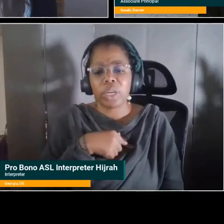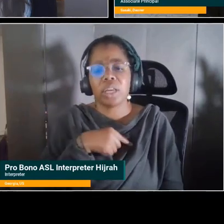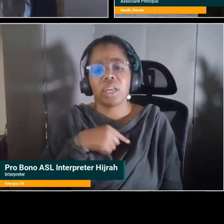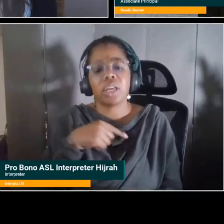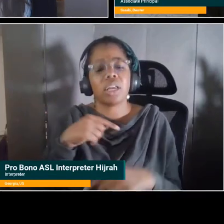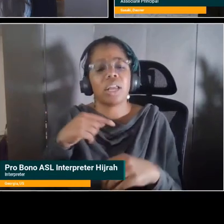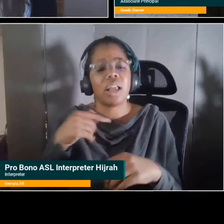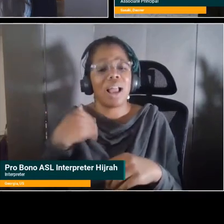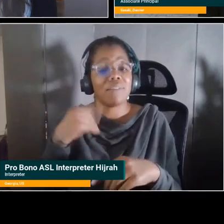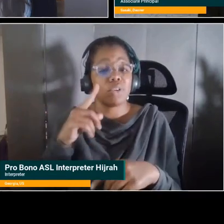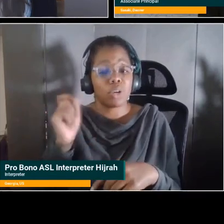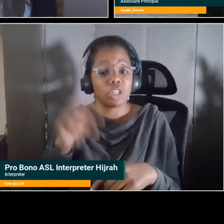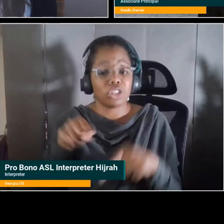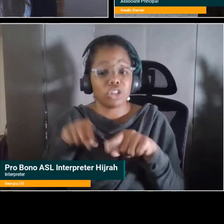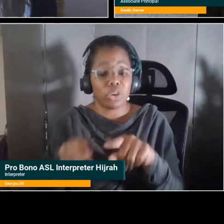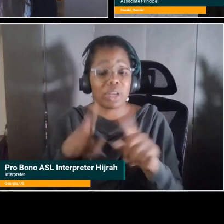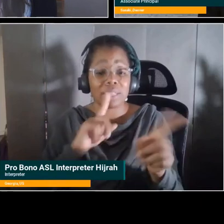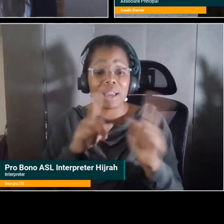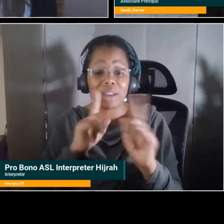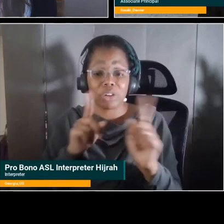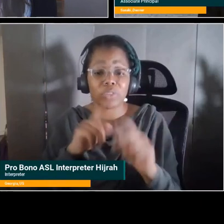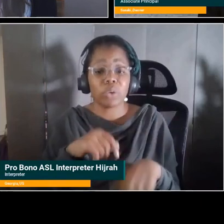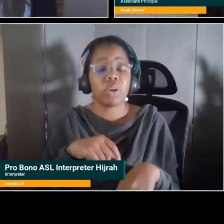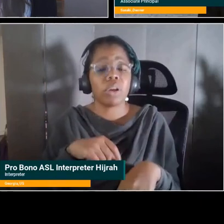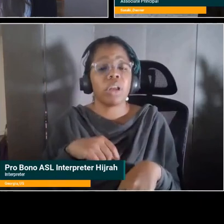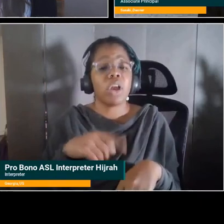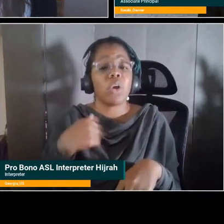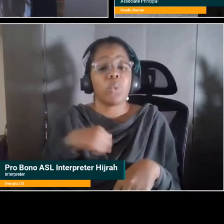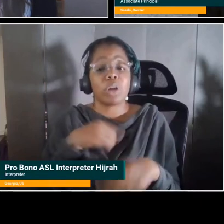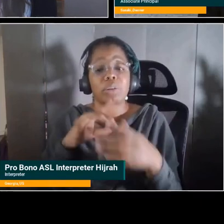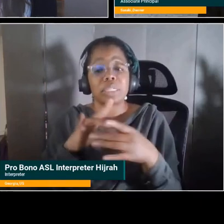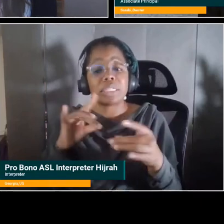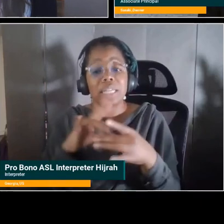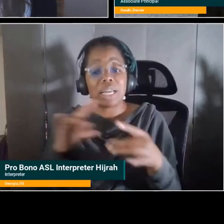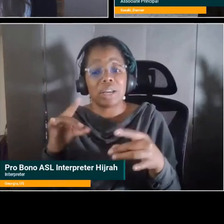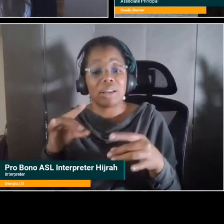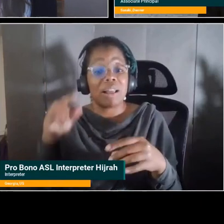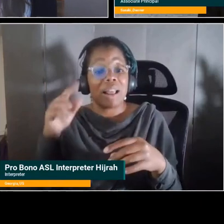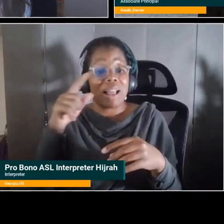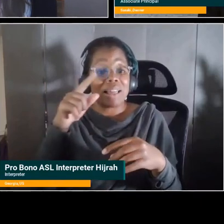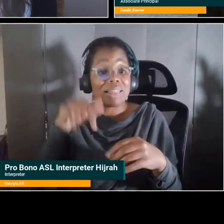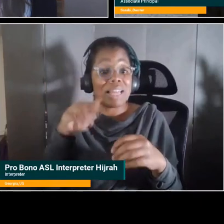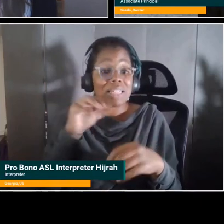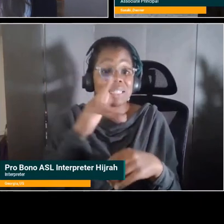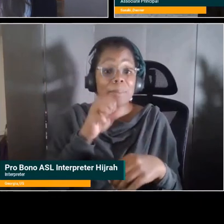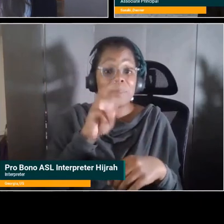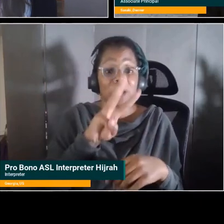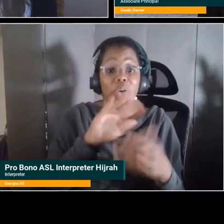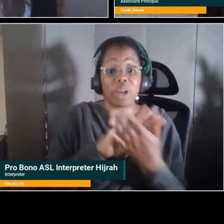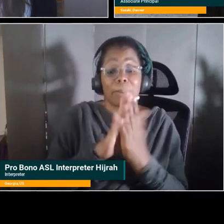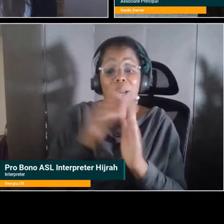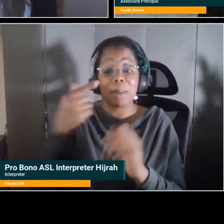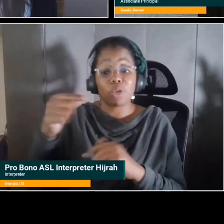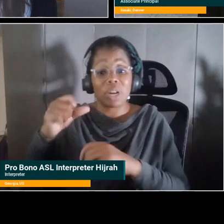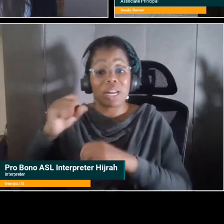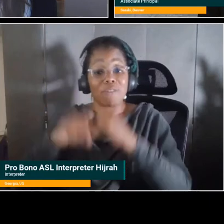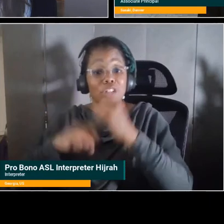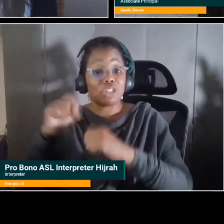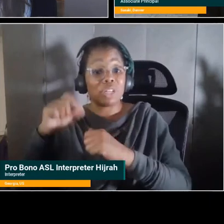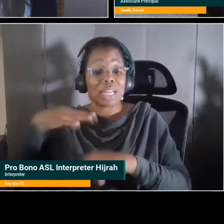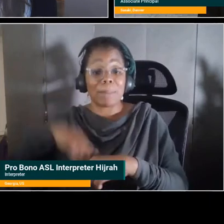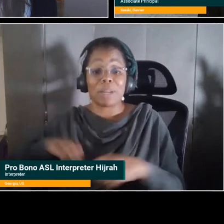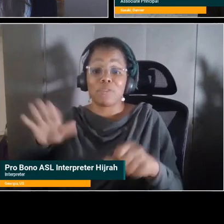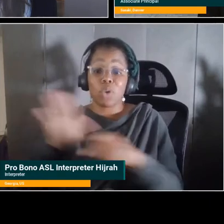a question during that interview is that we are saying that we can turn this middle to a green infrastructure that can benefit the whole